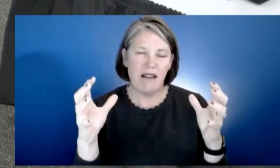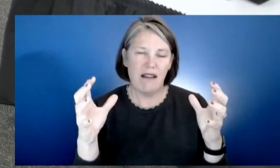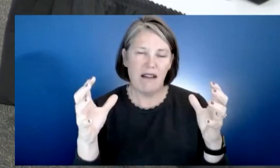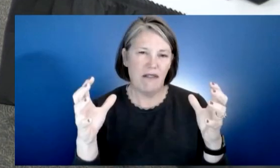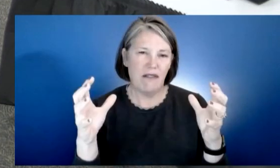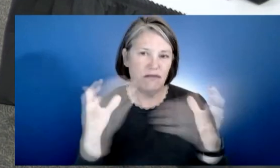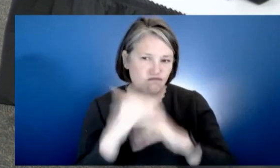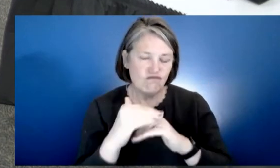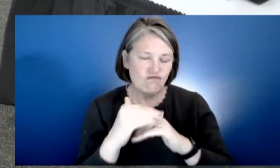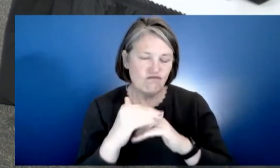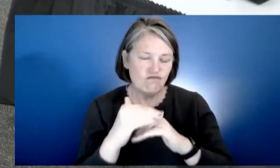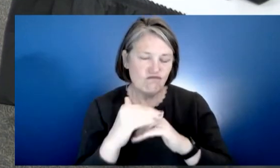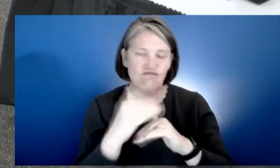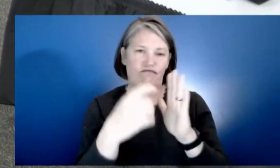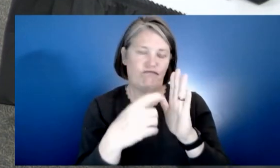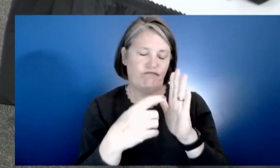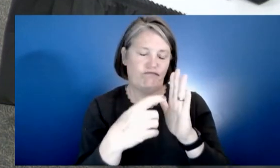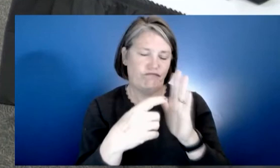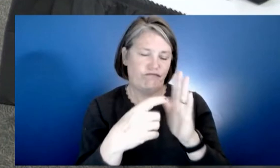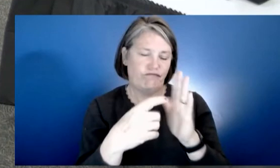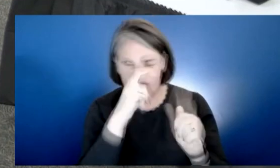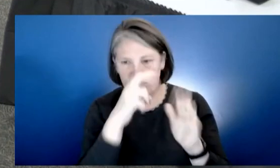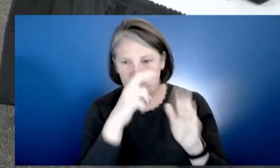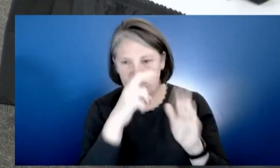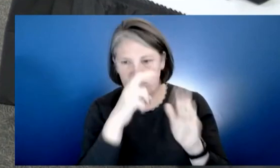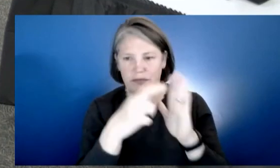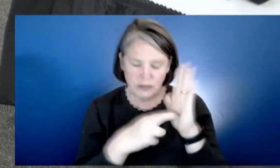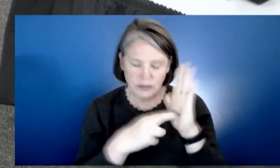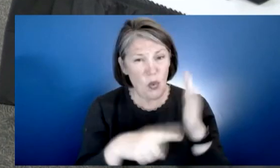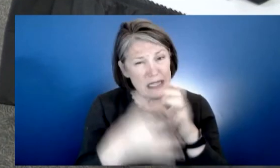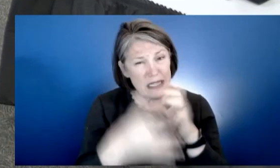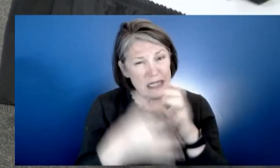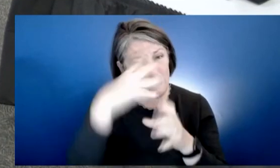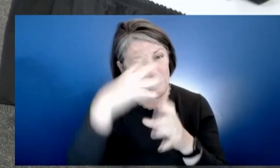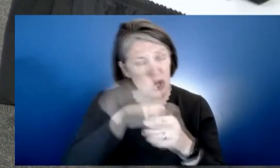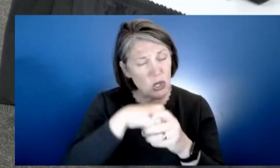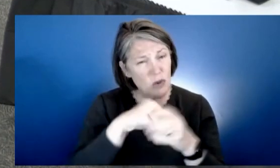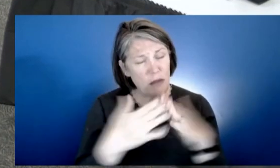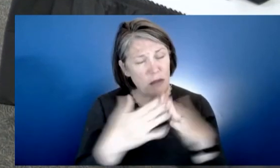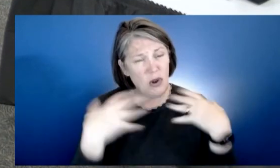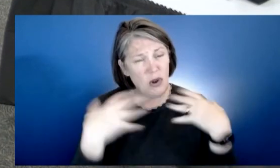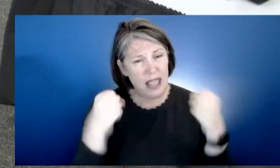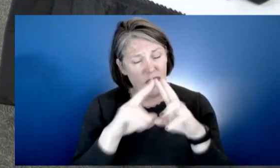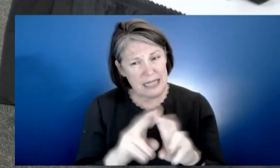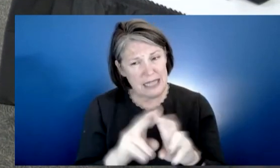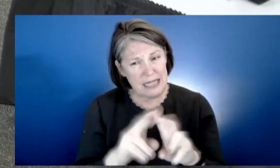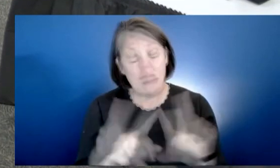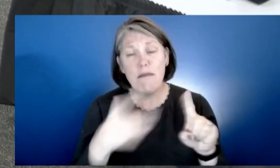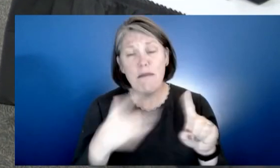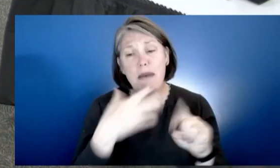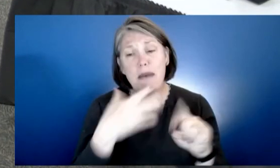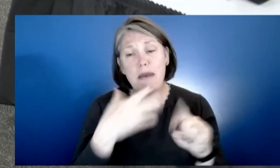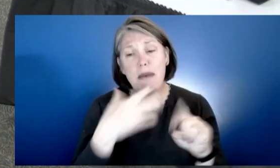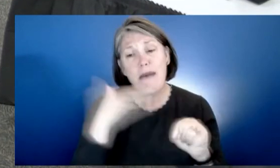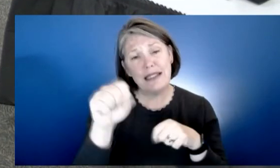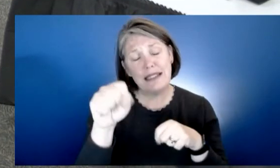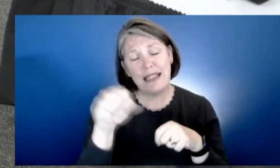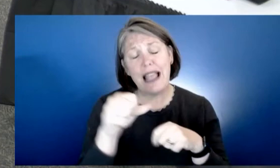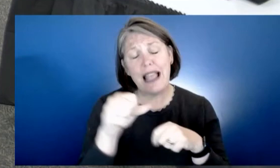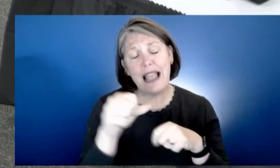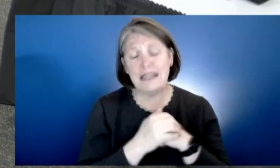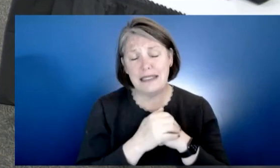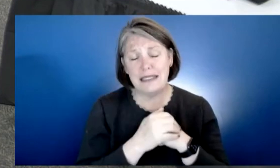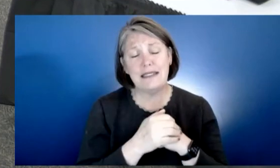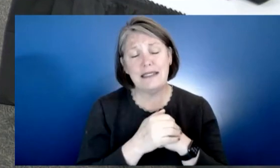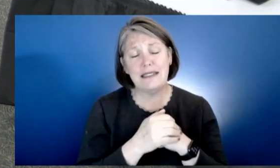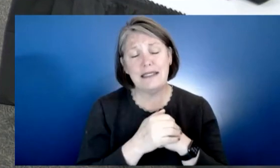prescriptive guidance around what all needs to be included in a community health assessment, but certainly best practices and